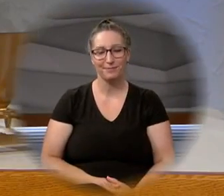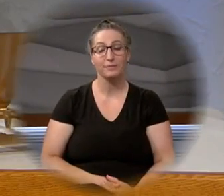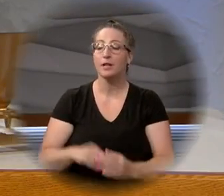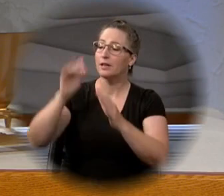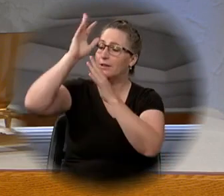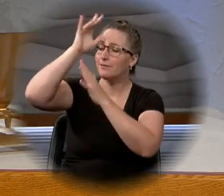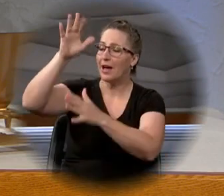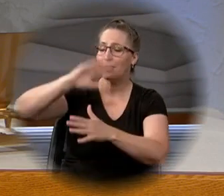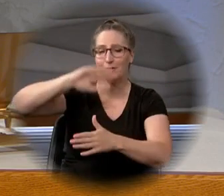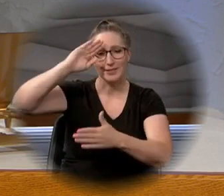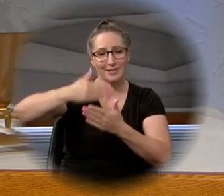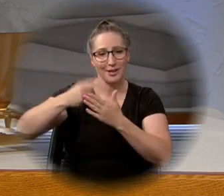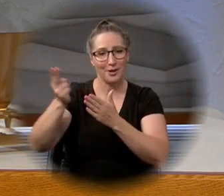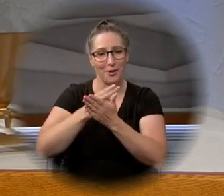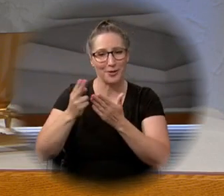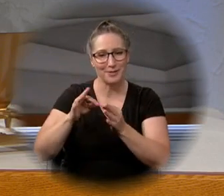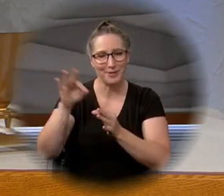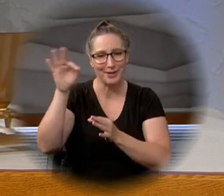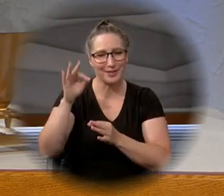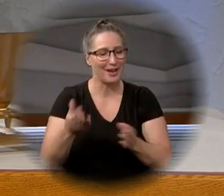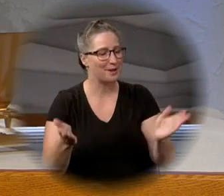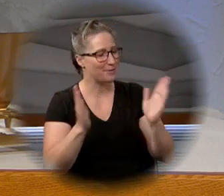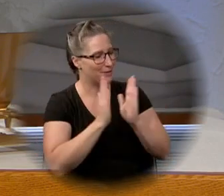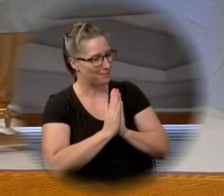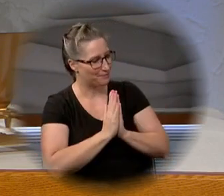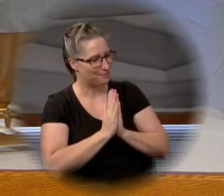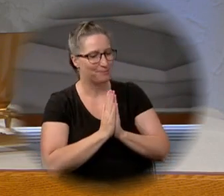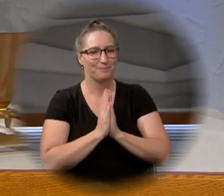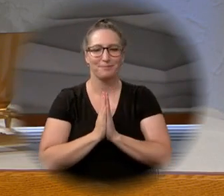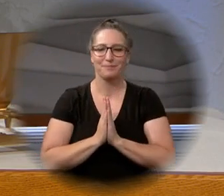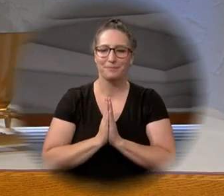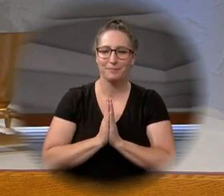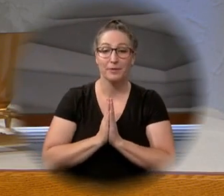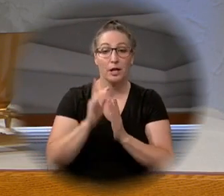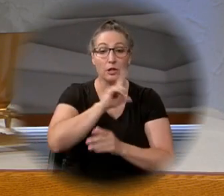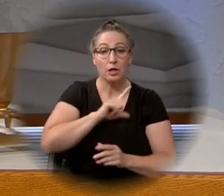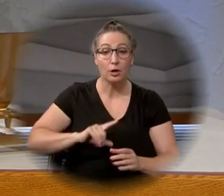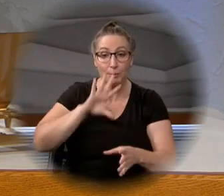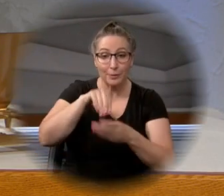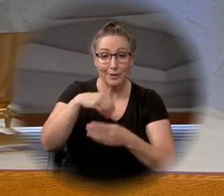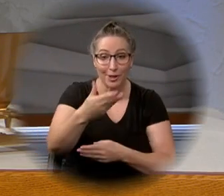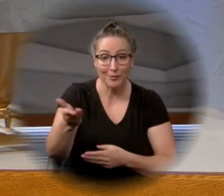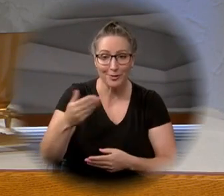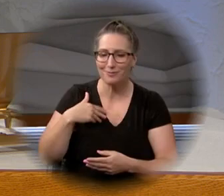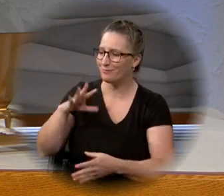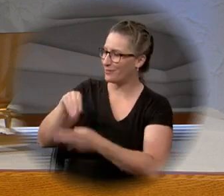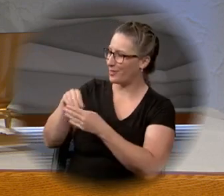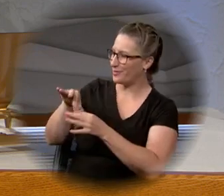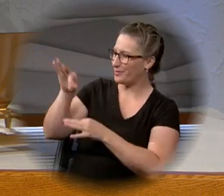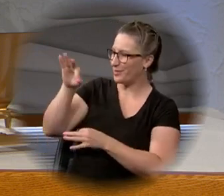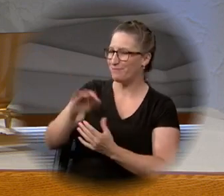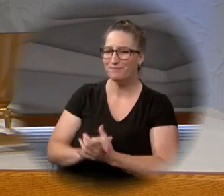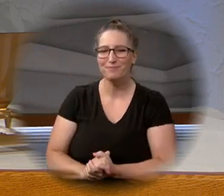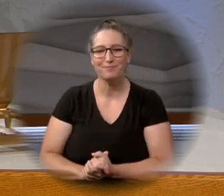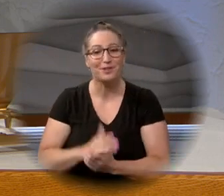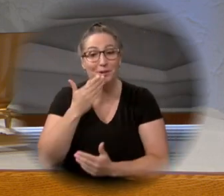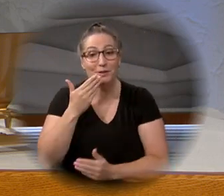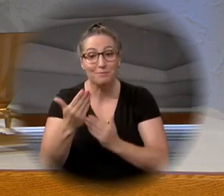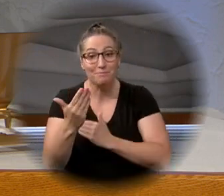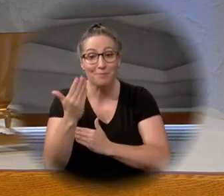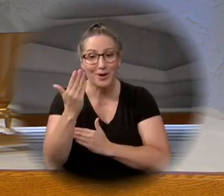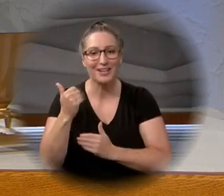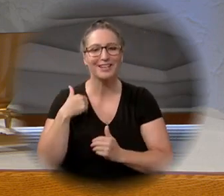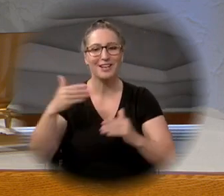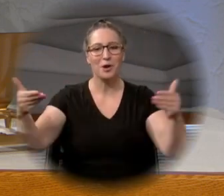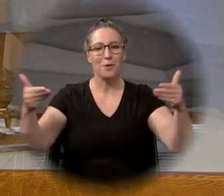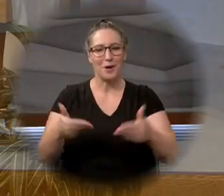In the name of the Father, and the Son, and of the Holy Spirit. Amen. The Lord be with you. And with your spirit. Good morning and